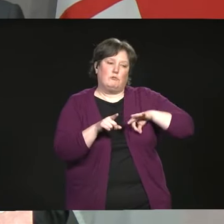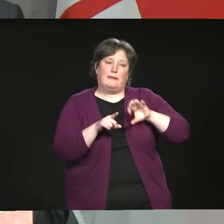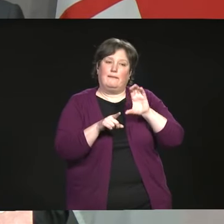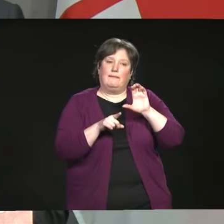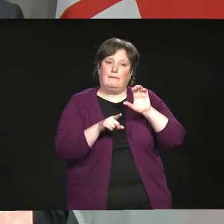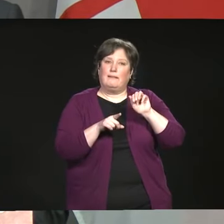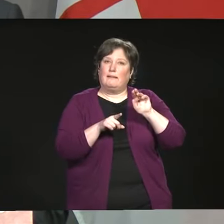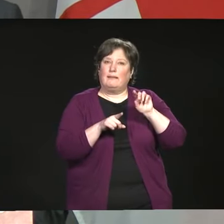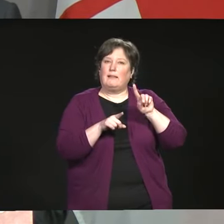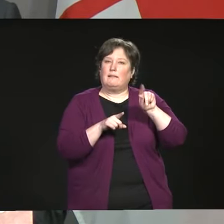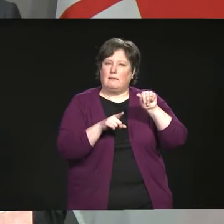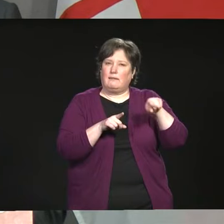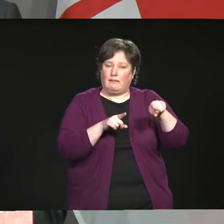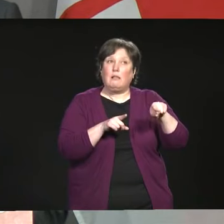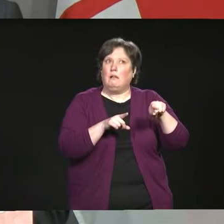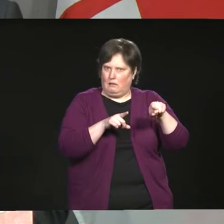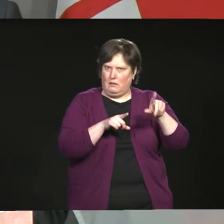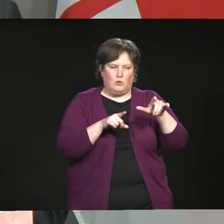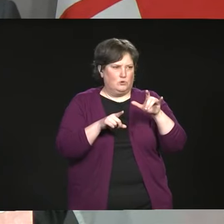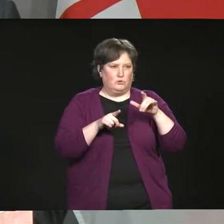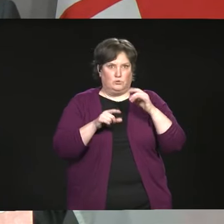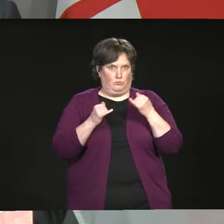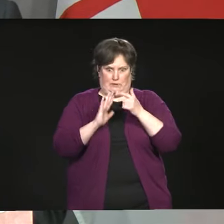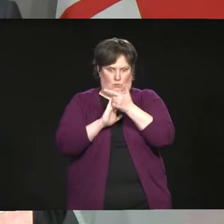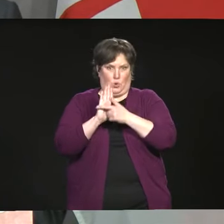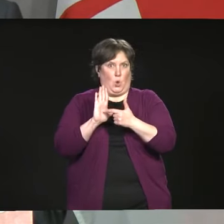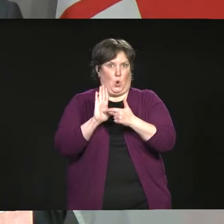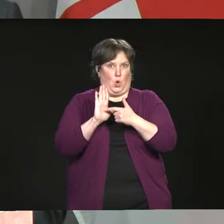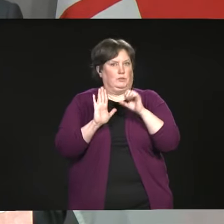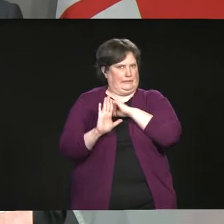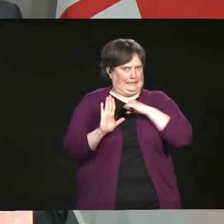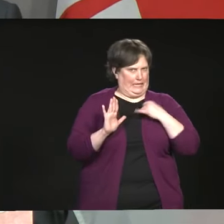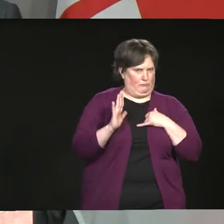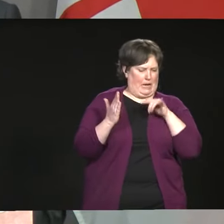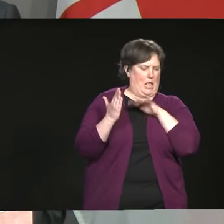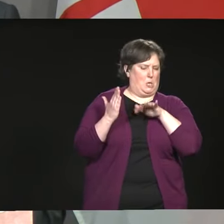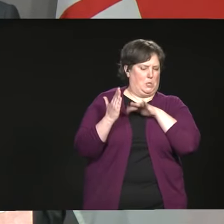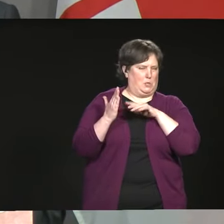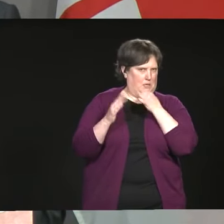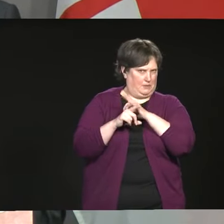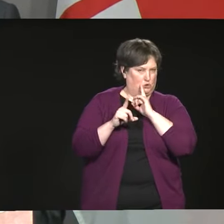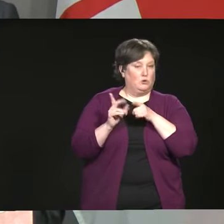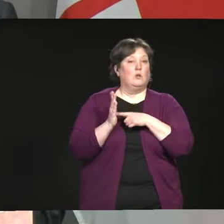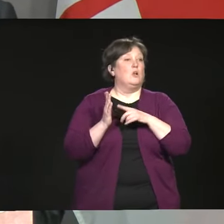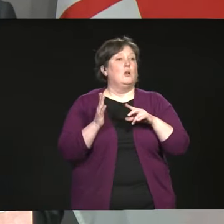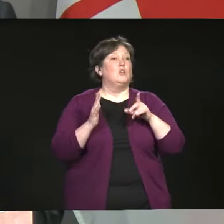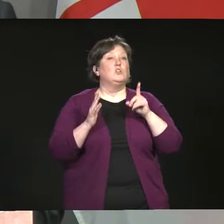it's being looked at right now by the Senate, enables us to lift those limits so that we can deliver that sort